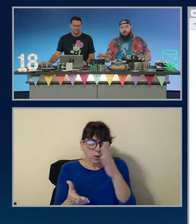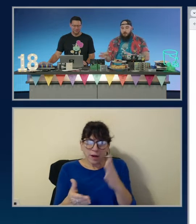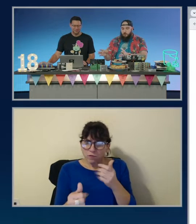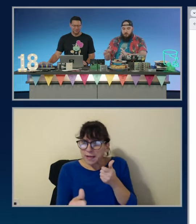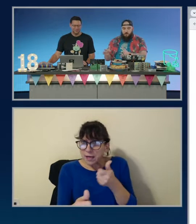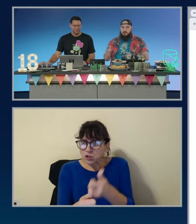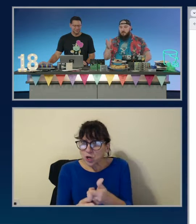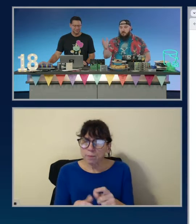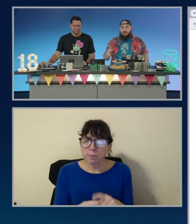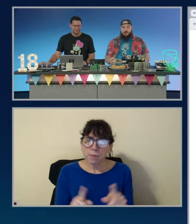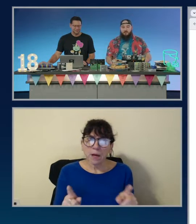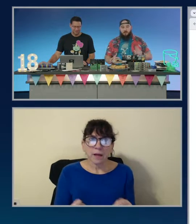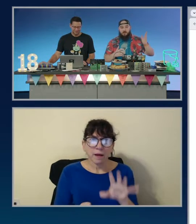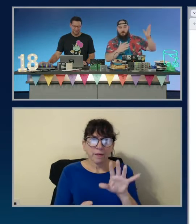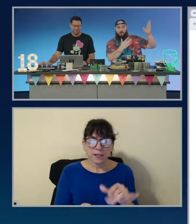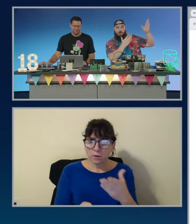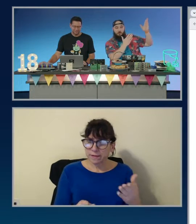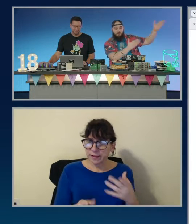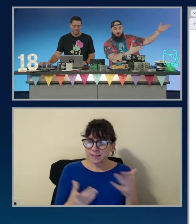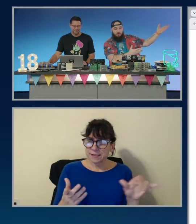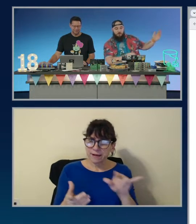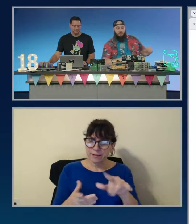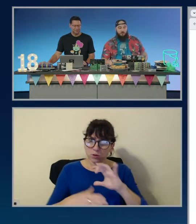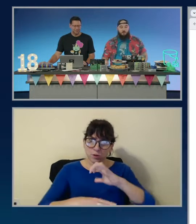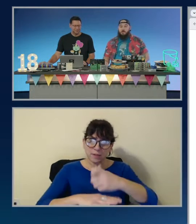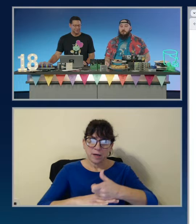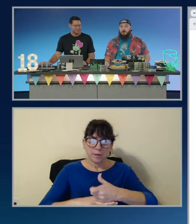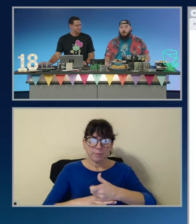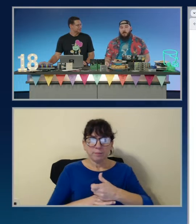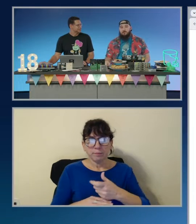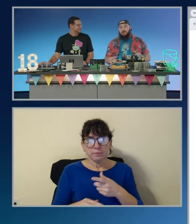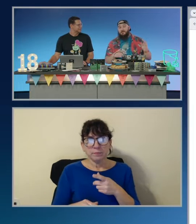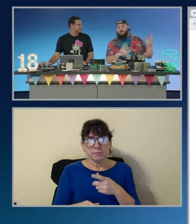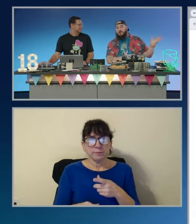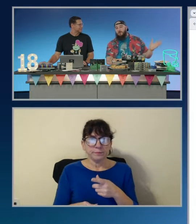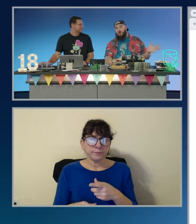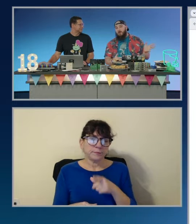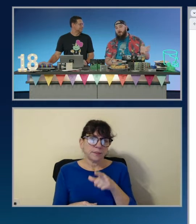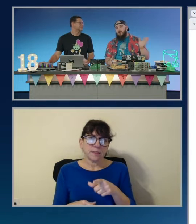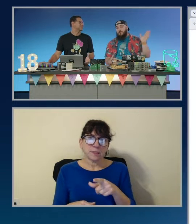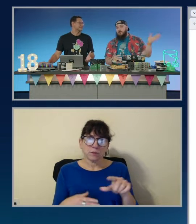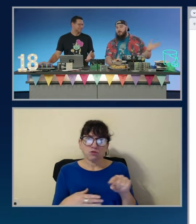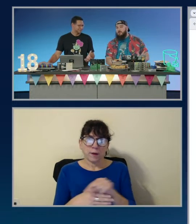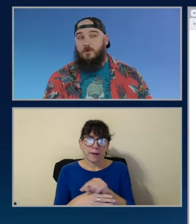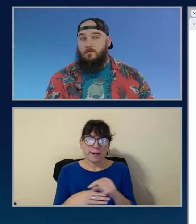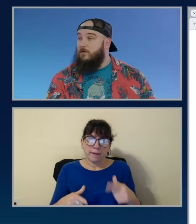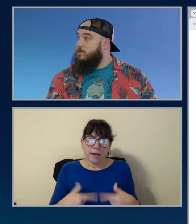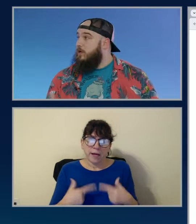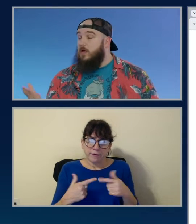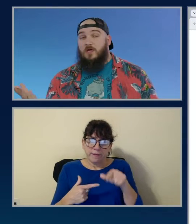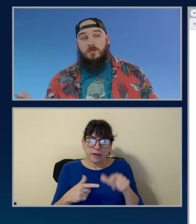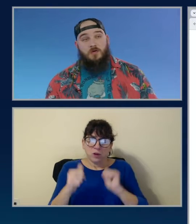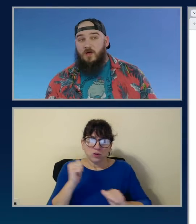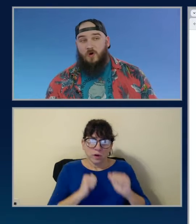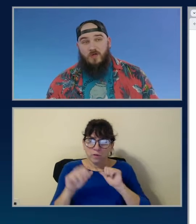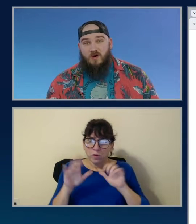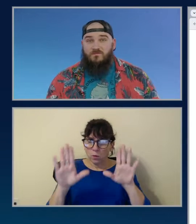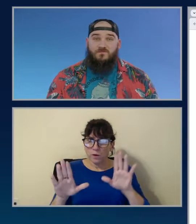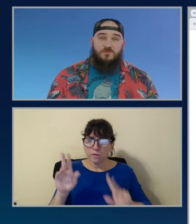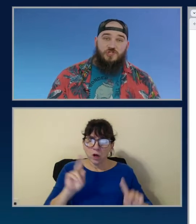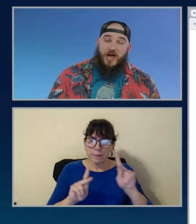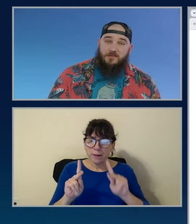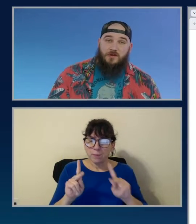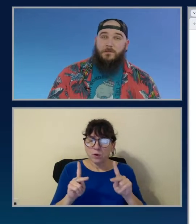But that's why things like this exist. Things like the AWS Training Live and the specific show coming in from these wonderful folks. You can go